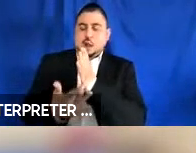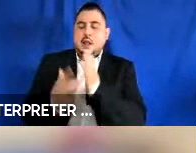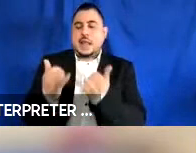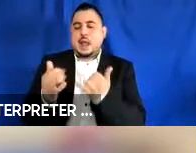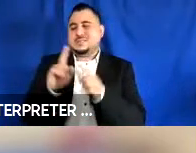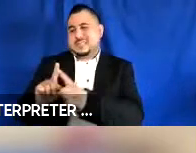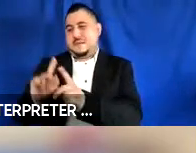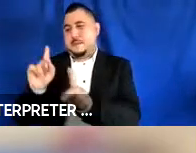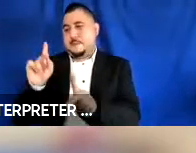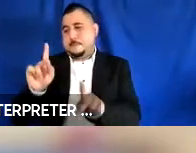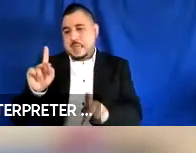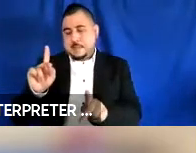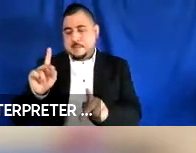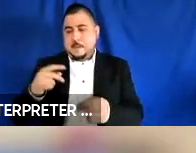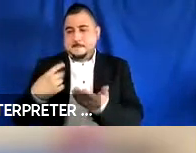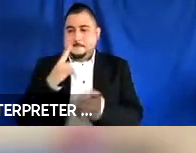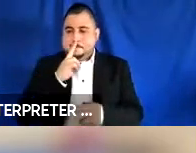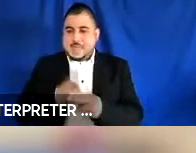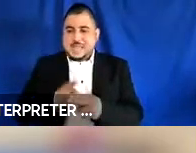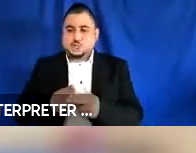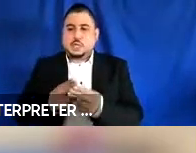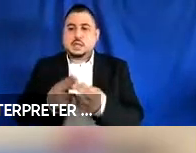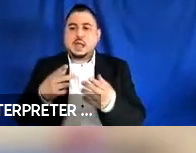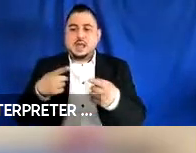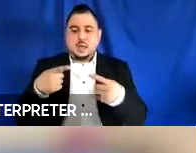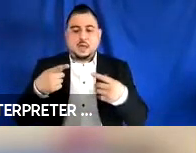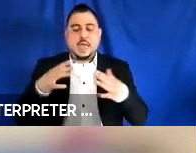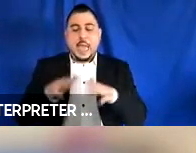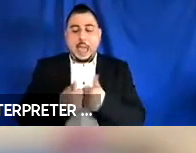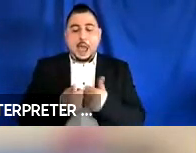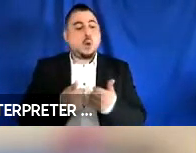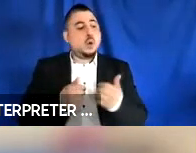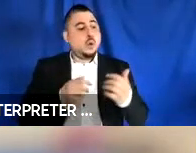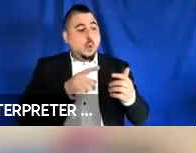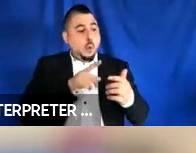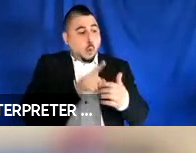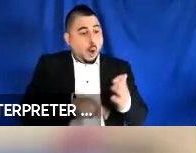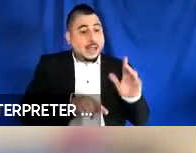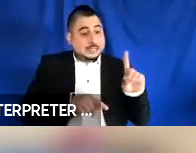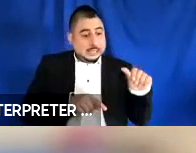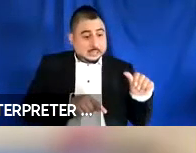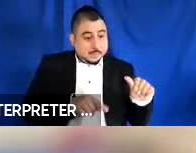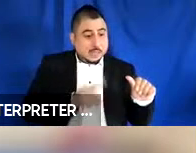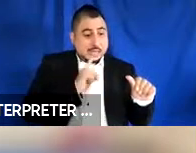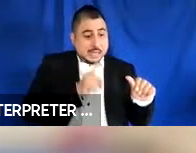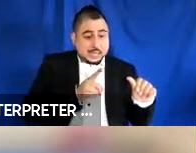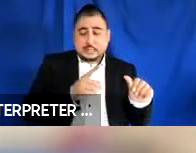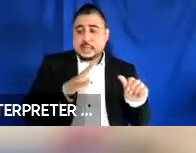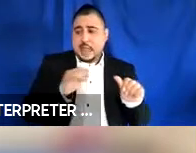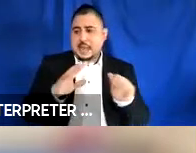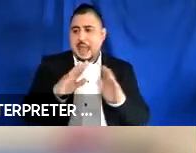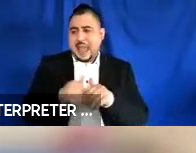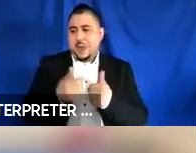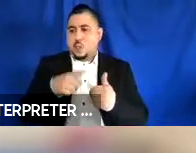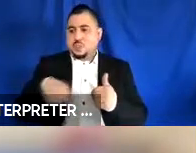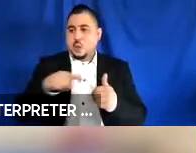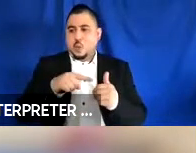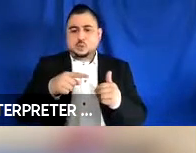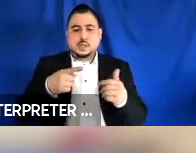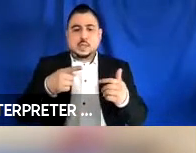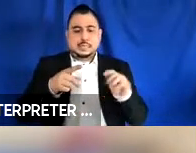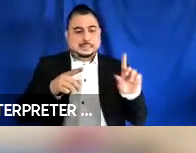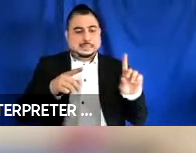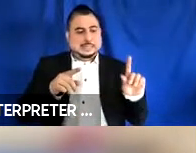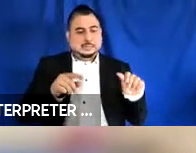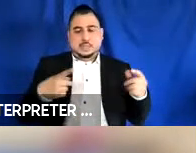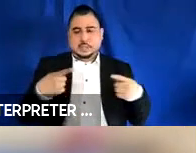people talk is this issue of intersectionality between different types of disabilities is something that I think we need to think about.